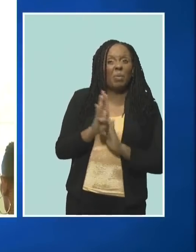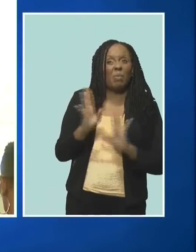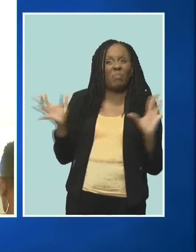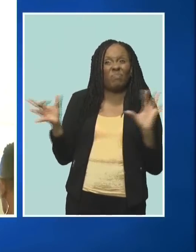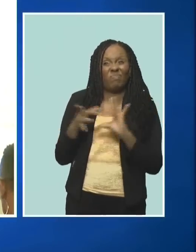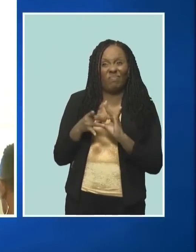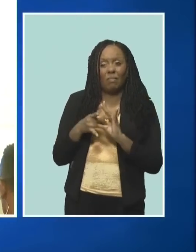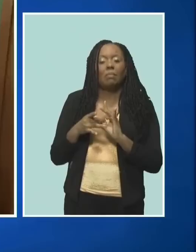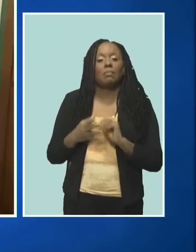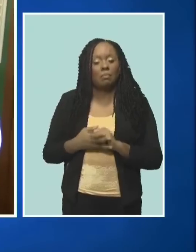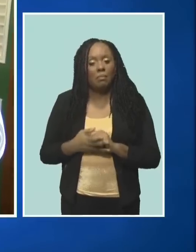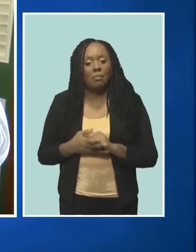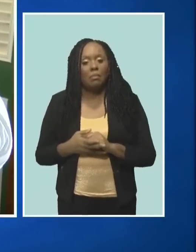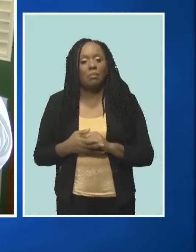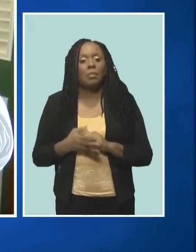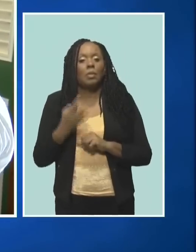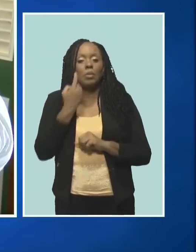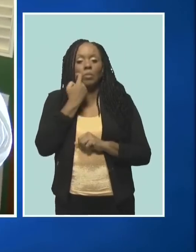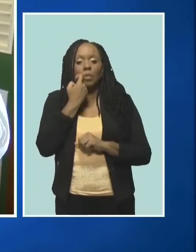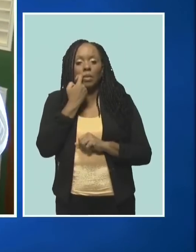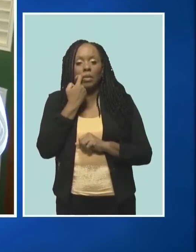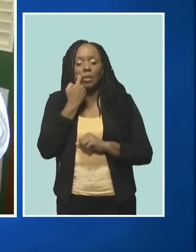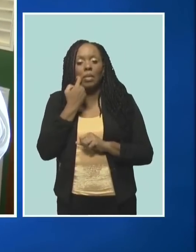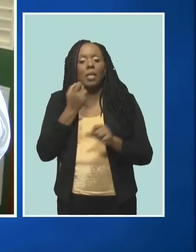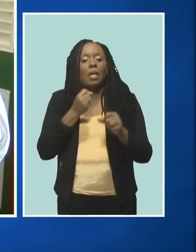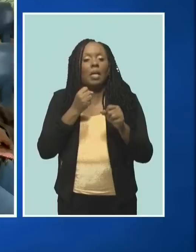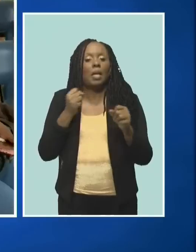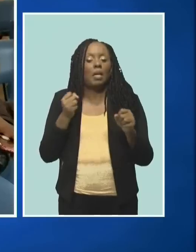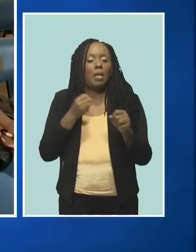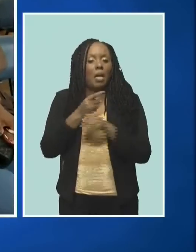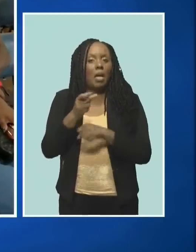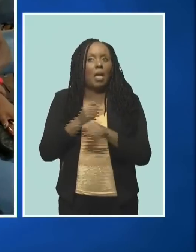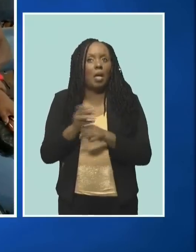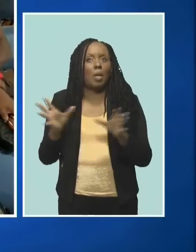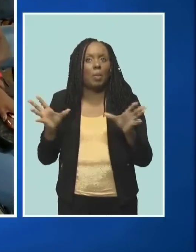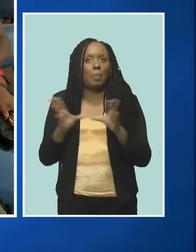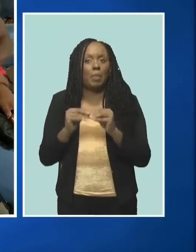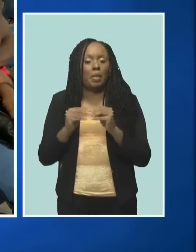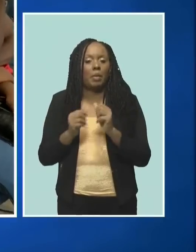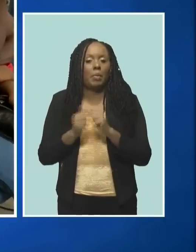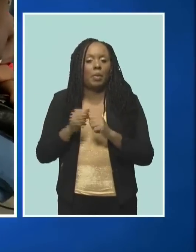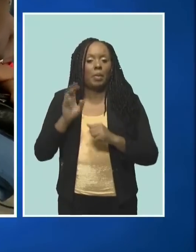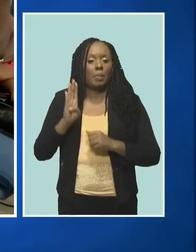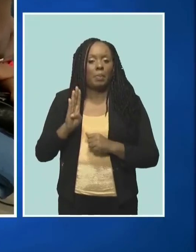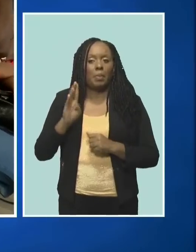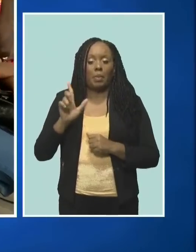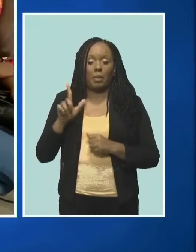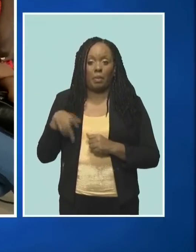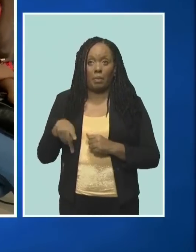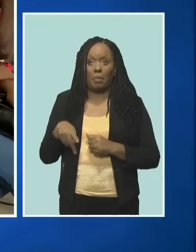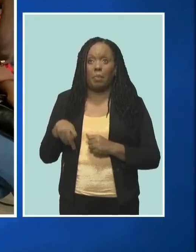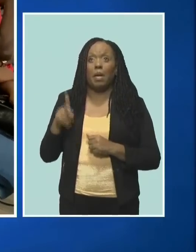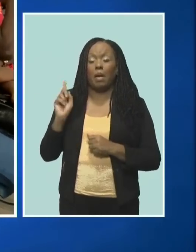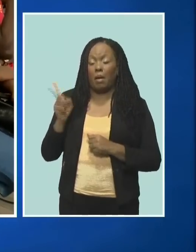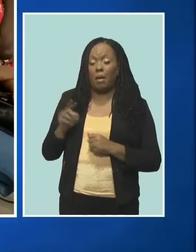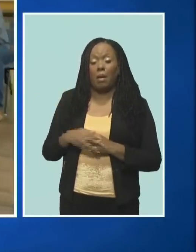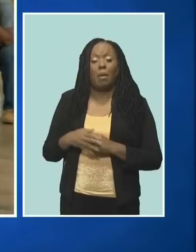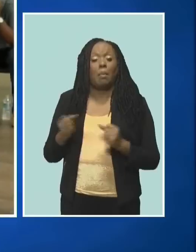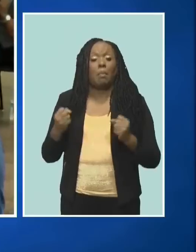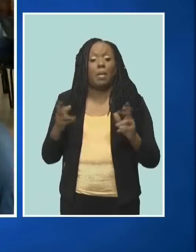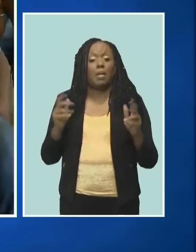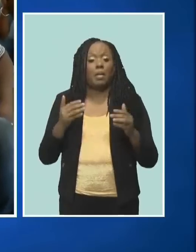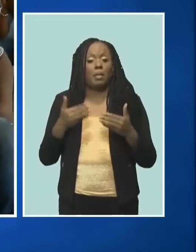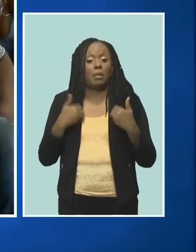meeting of the Barbados Labour Party's St. Lucie branch. Senator Blackman says many young people who find themselves behind bars